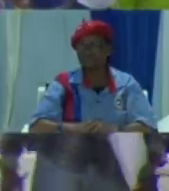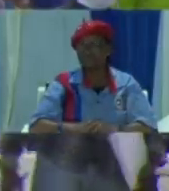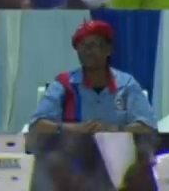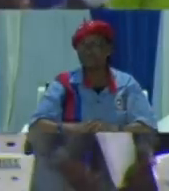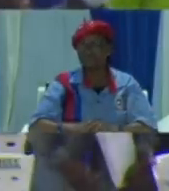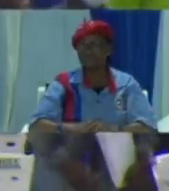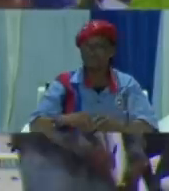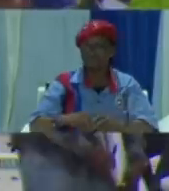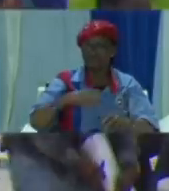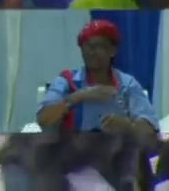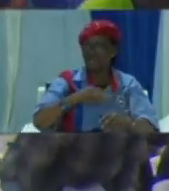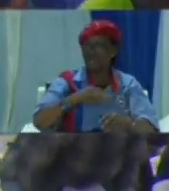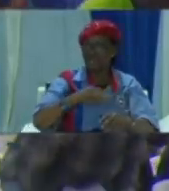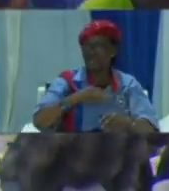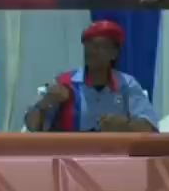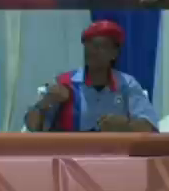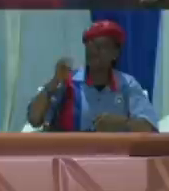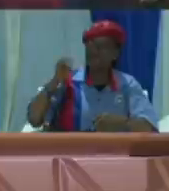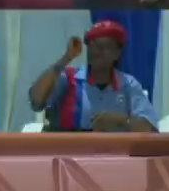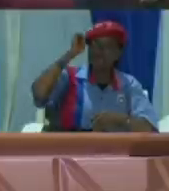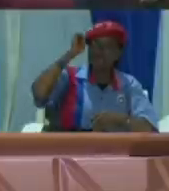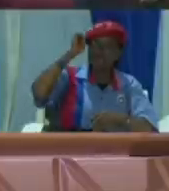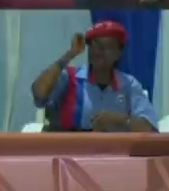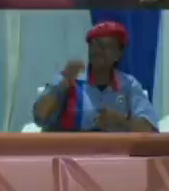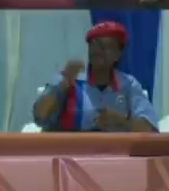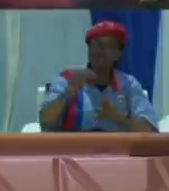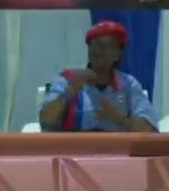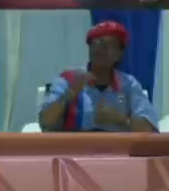And he or she will refer to